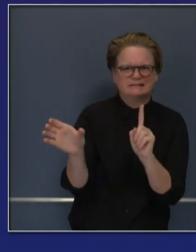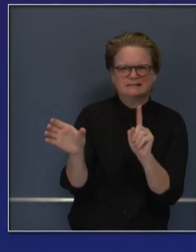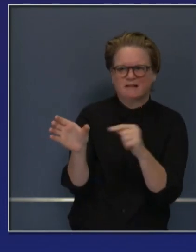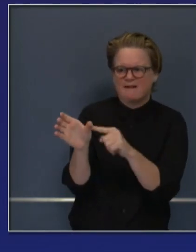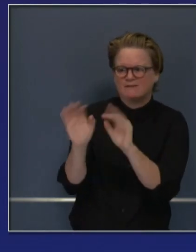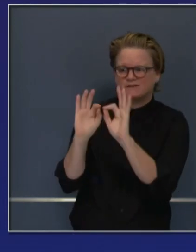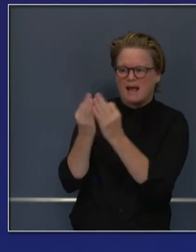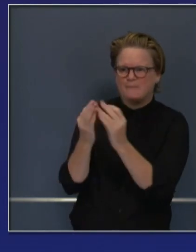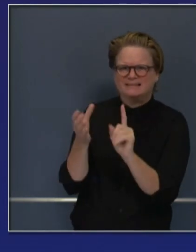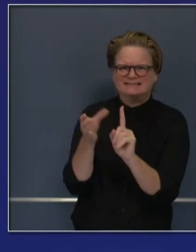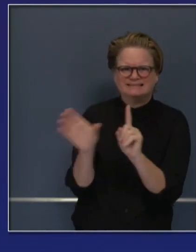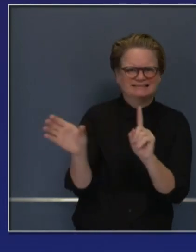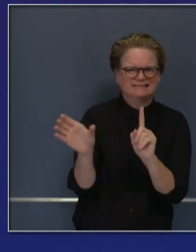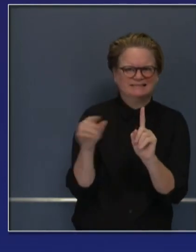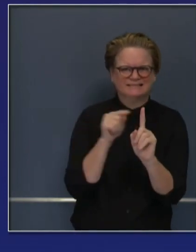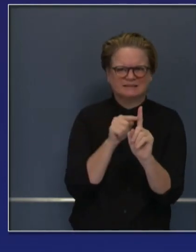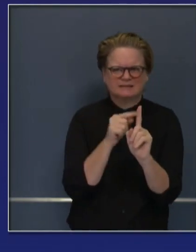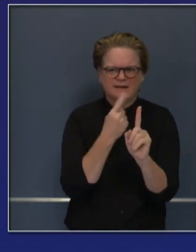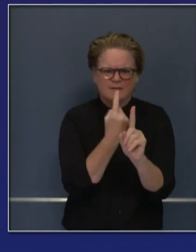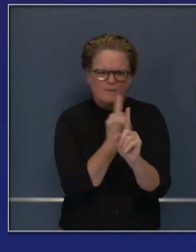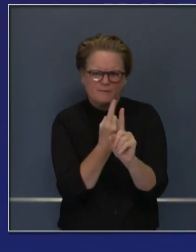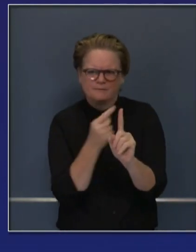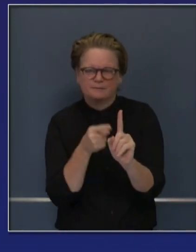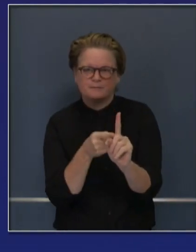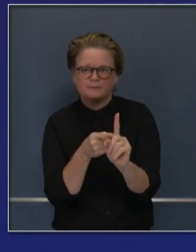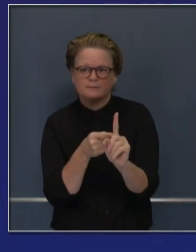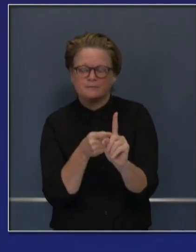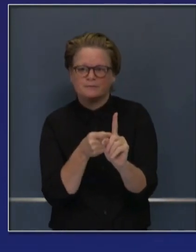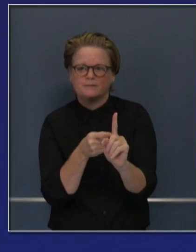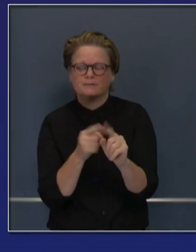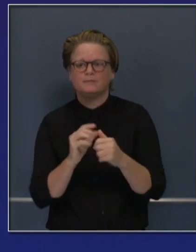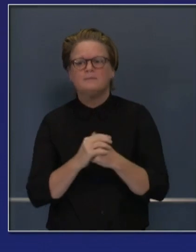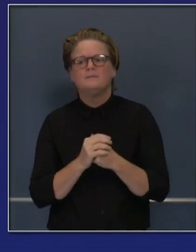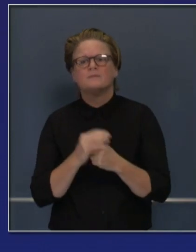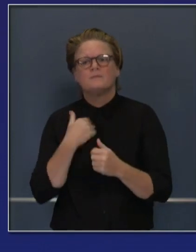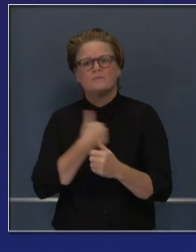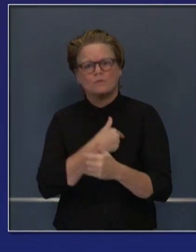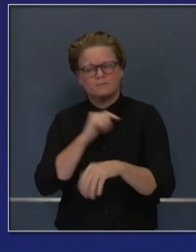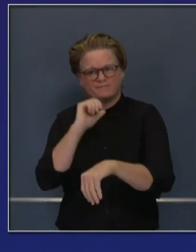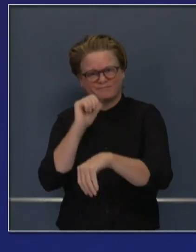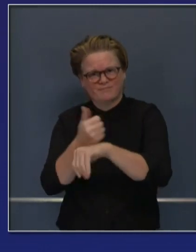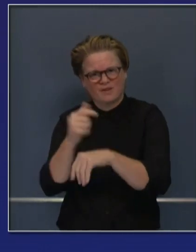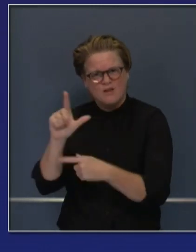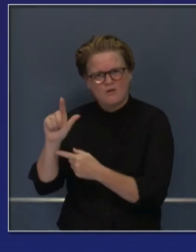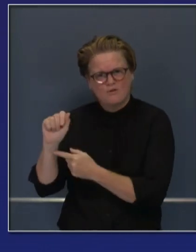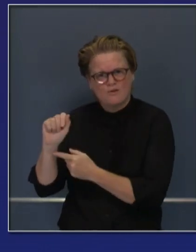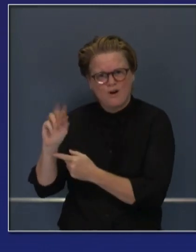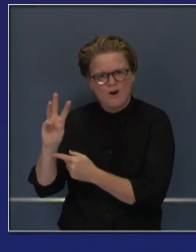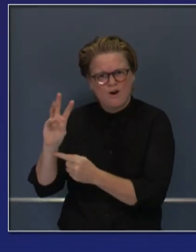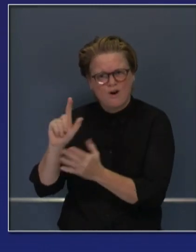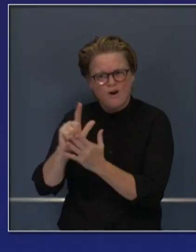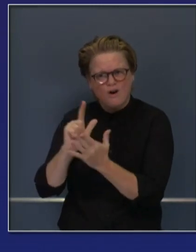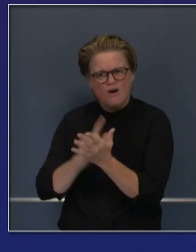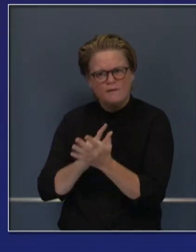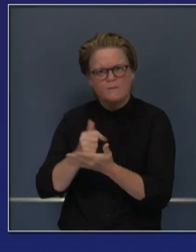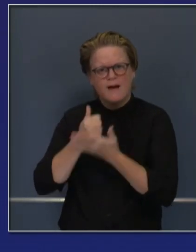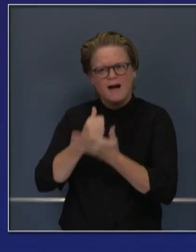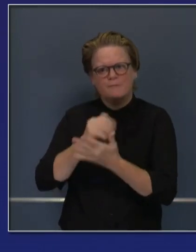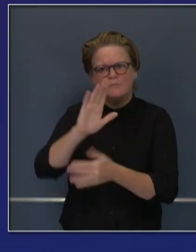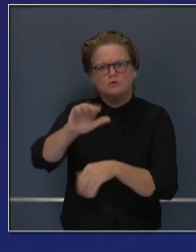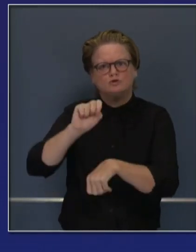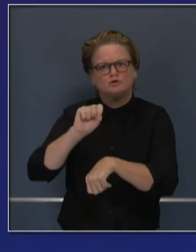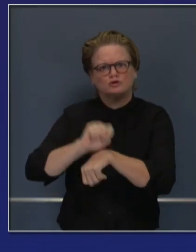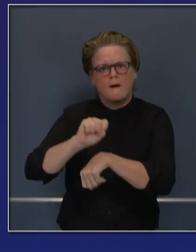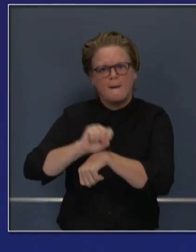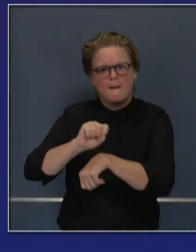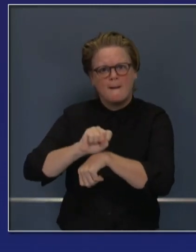creating job-protected paid sick leave. We also looked at at-risk populations. You have recalled, at least those of you who have tuned in,